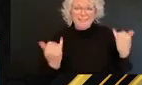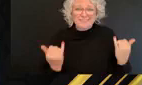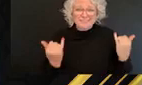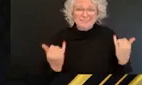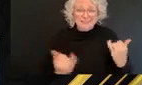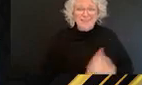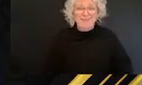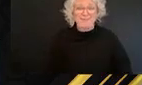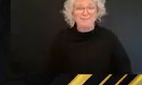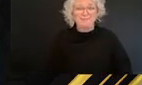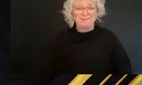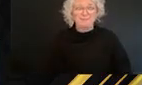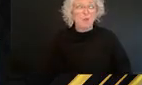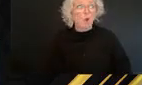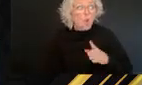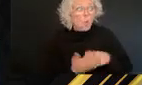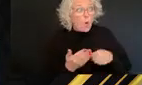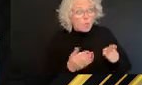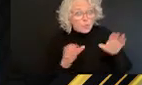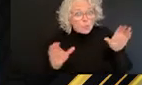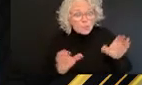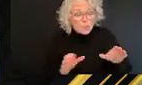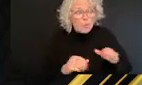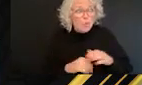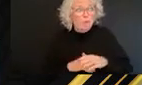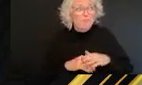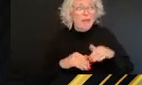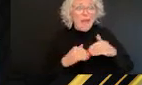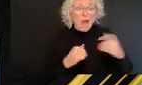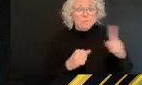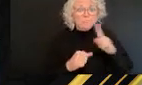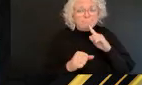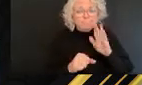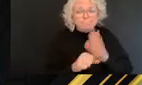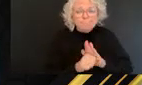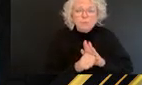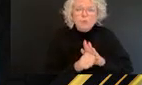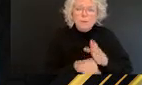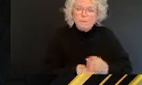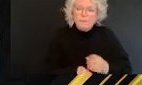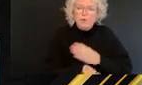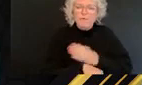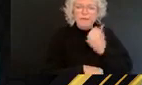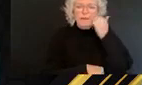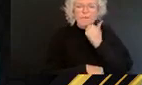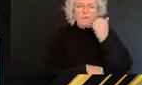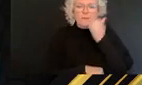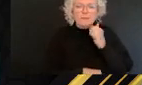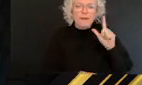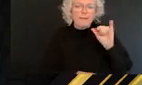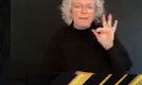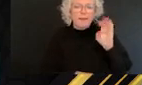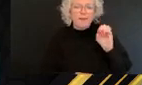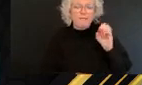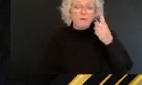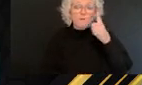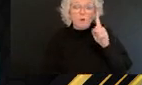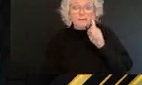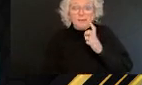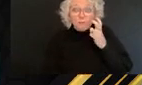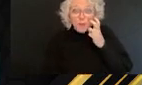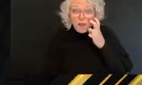The contributions that you have made and your commitment to improving the everyday life of those who are